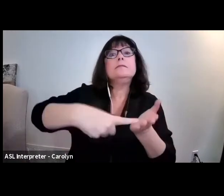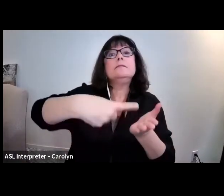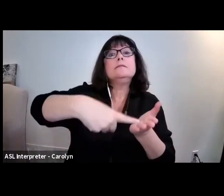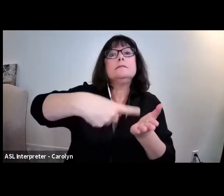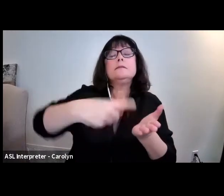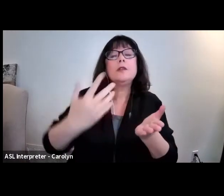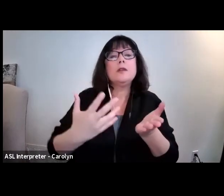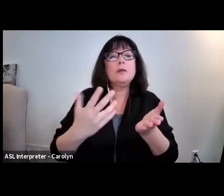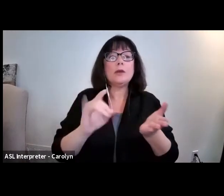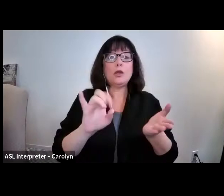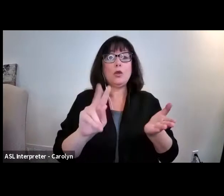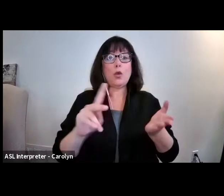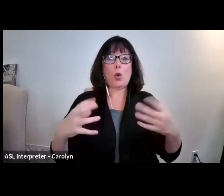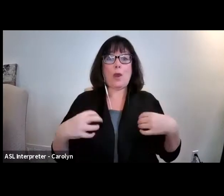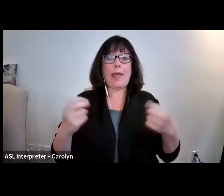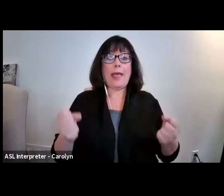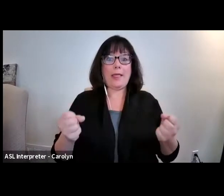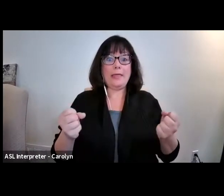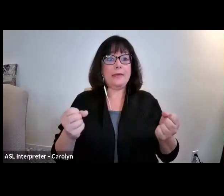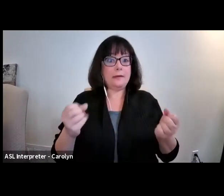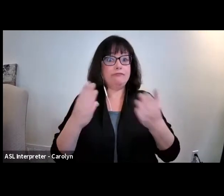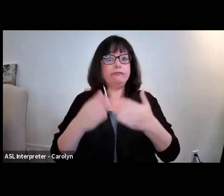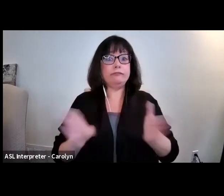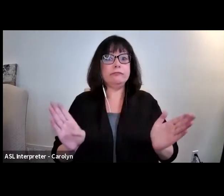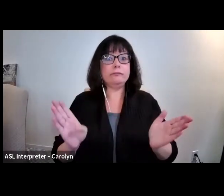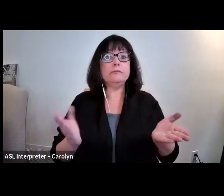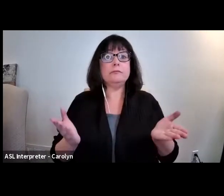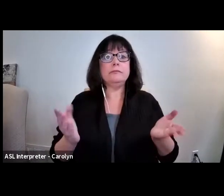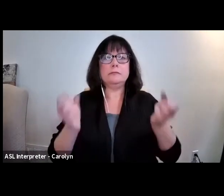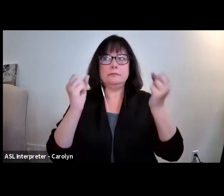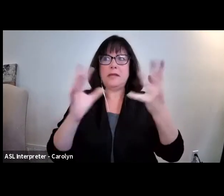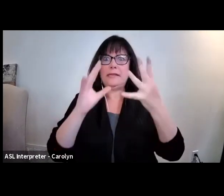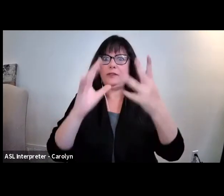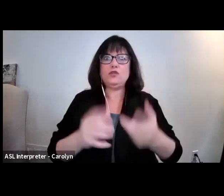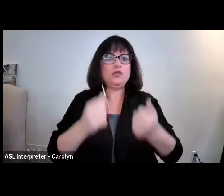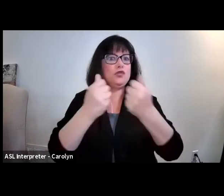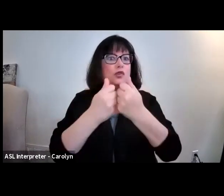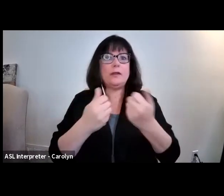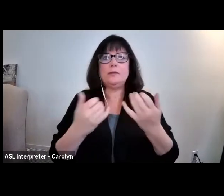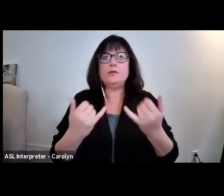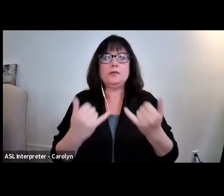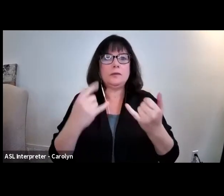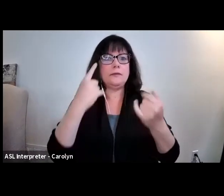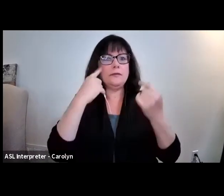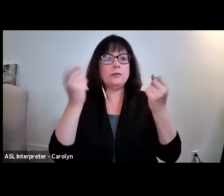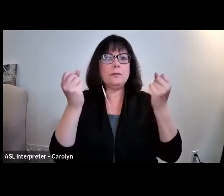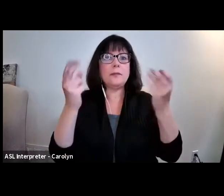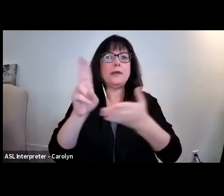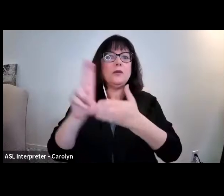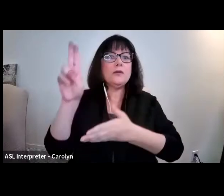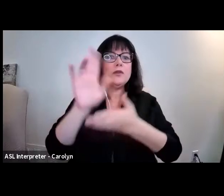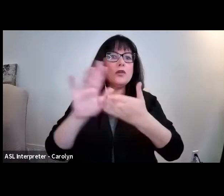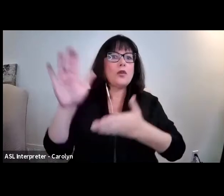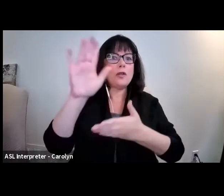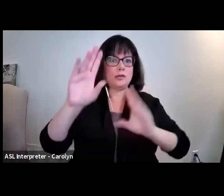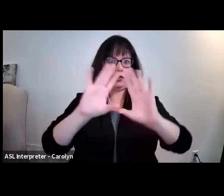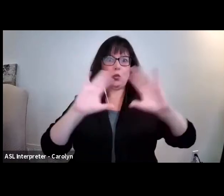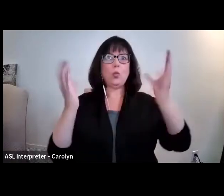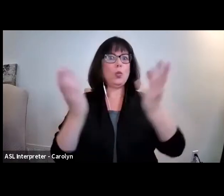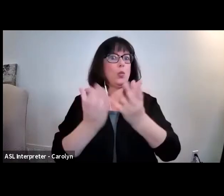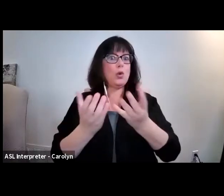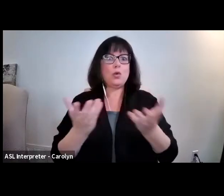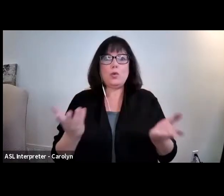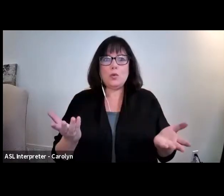challenges facing higher education and the world right now, I want to emphasize that as a consequence